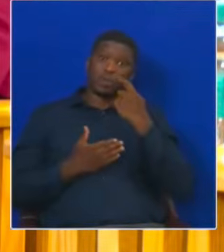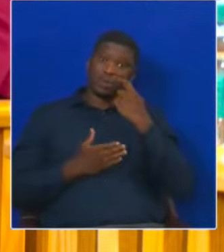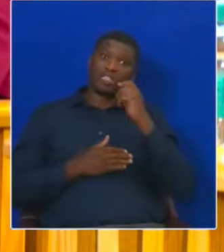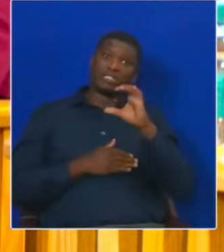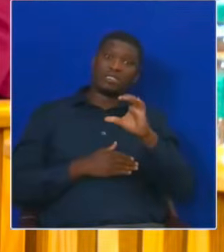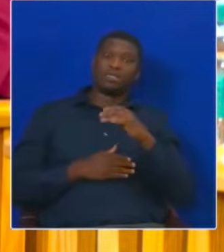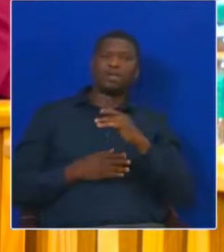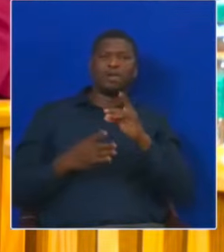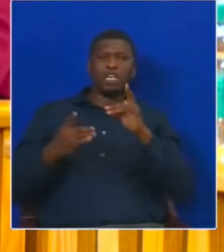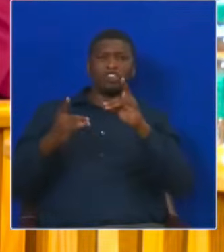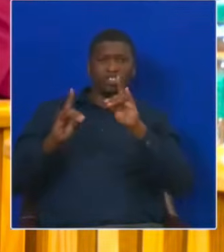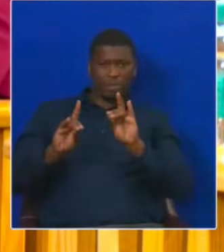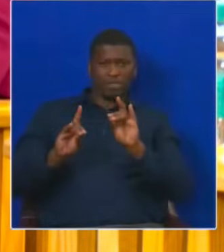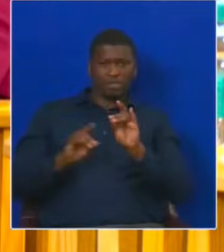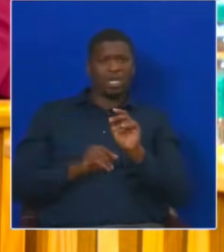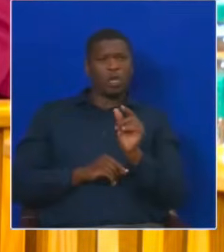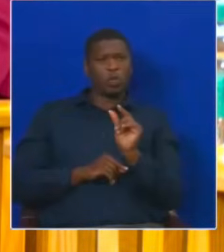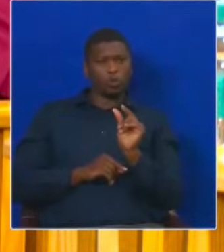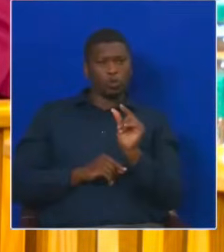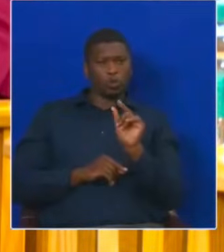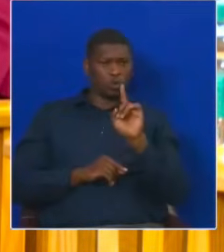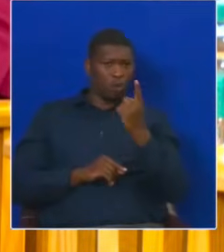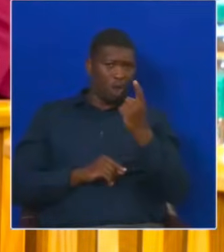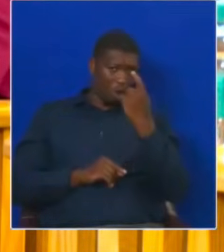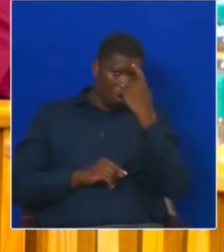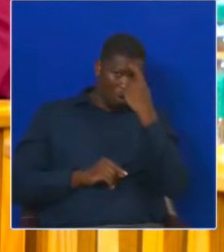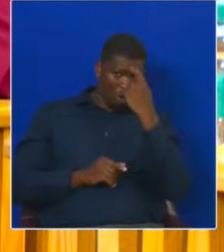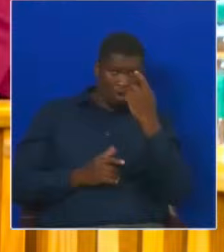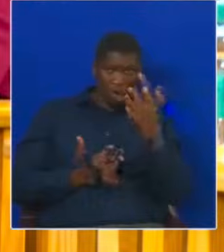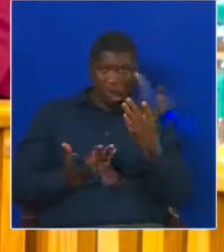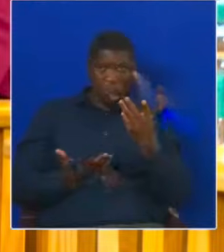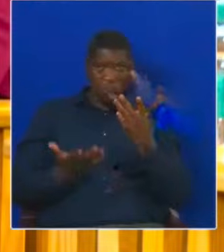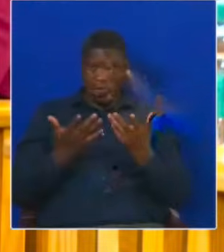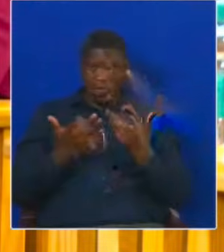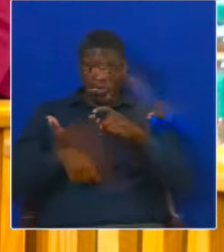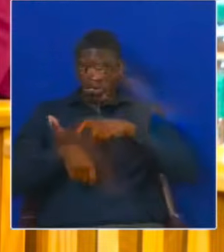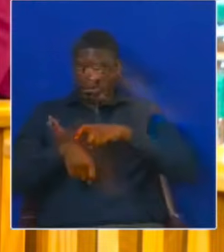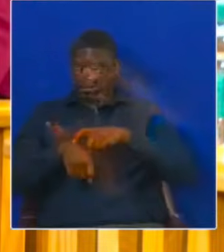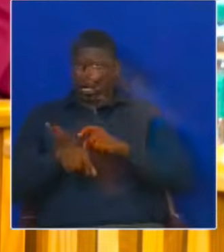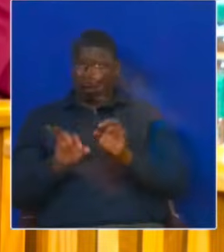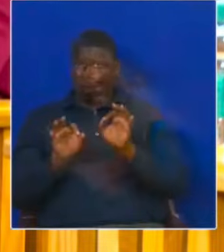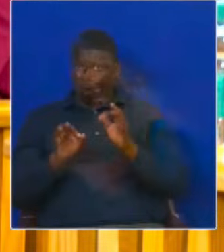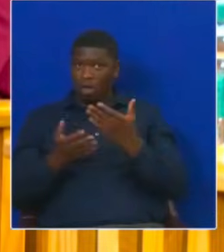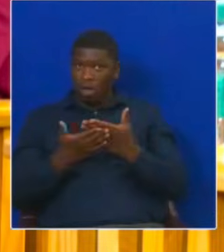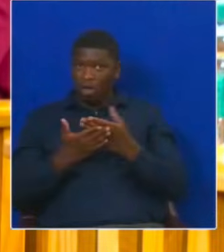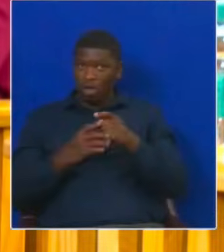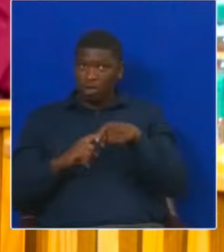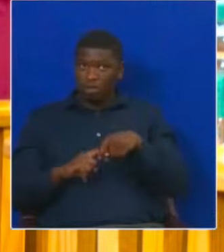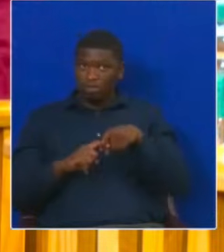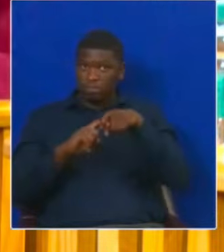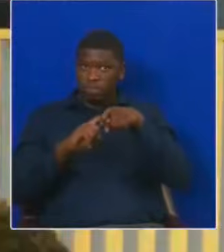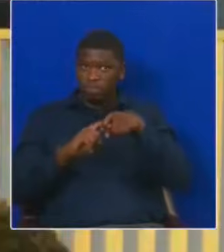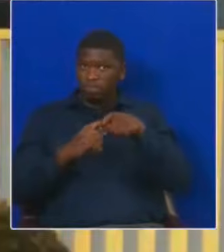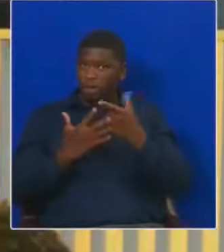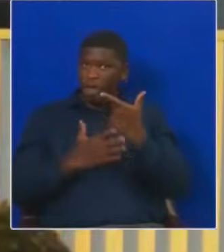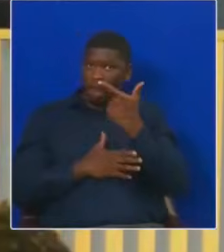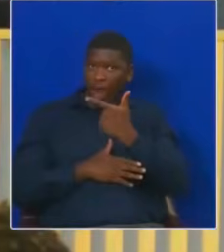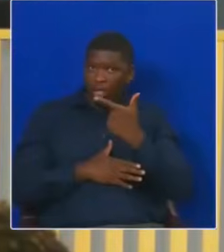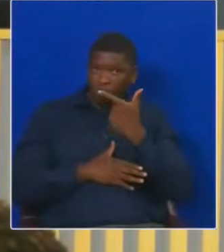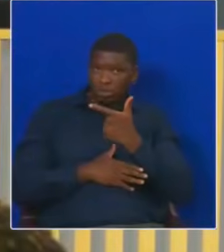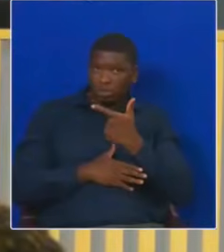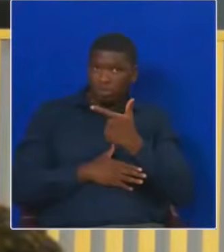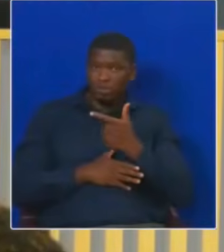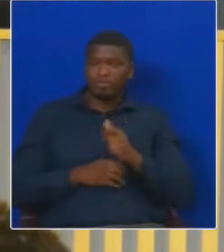minute before 1 o'clock. Perhaps this might be a good time for that lunch adjournment. Let us adjourn